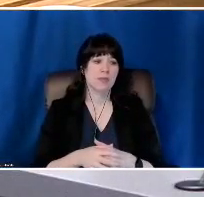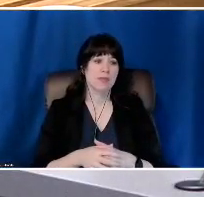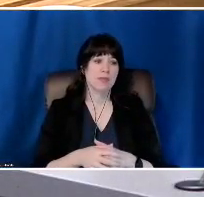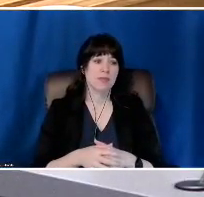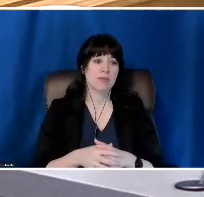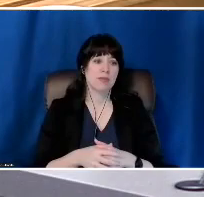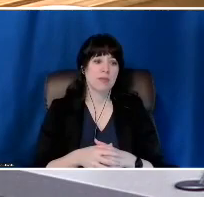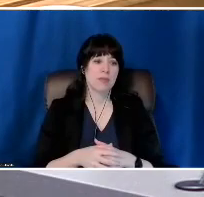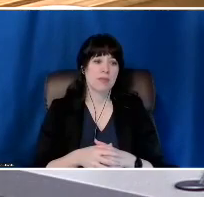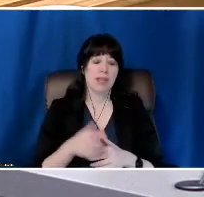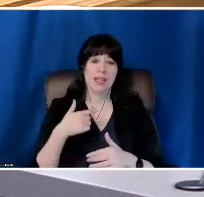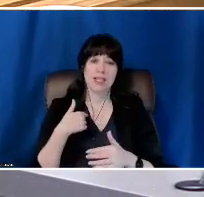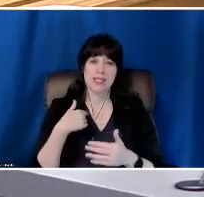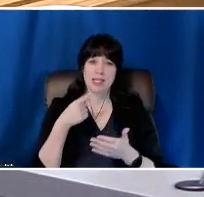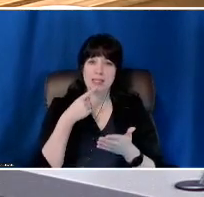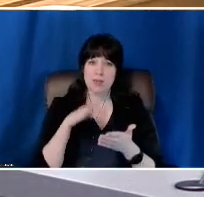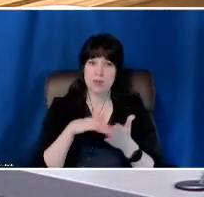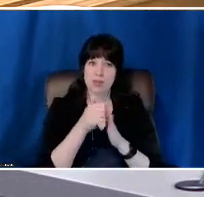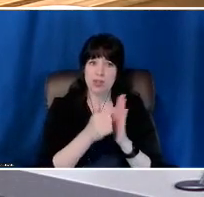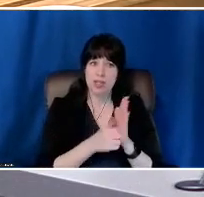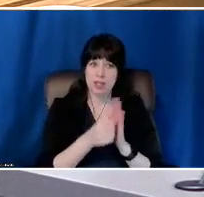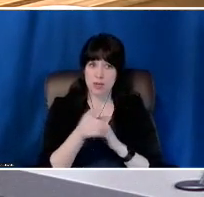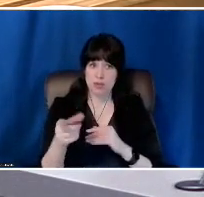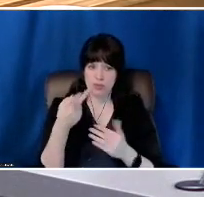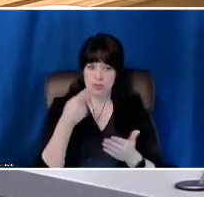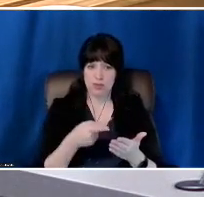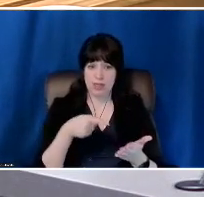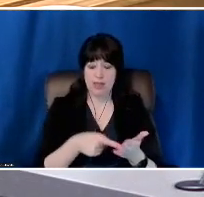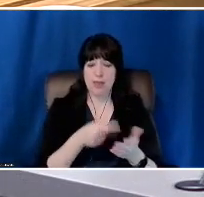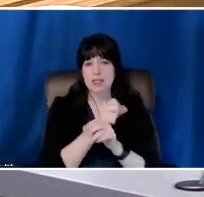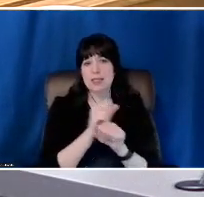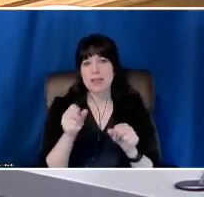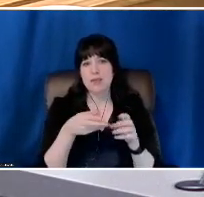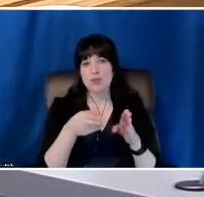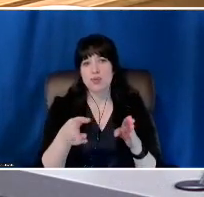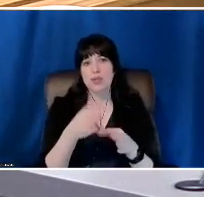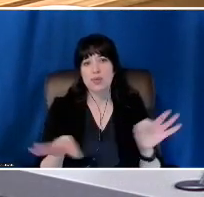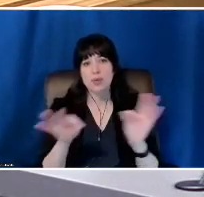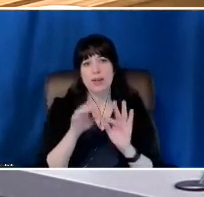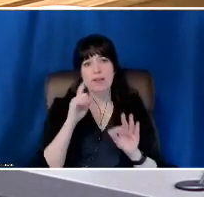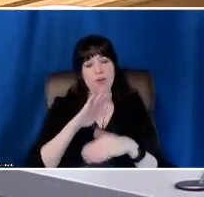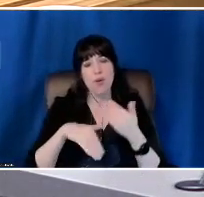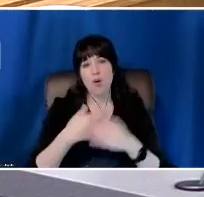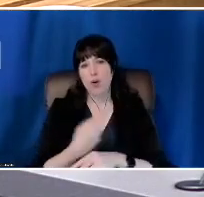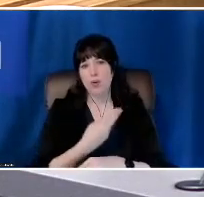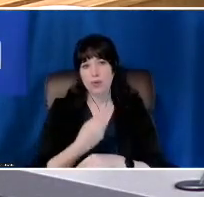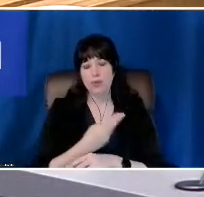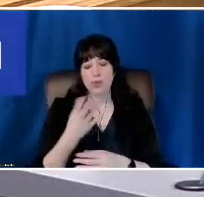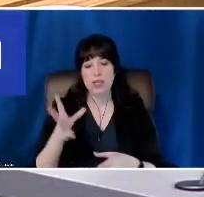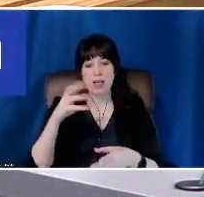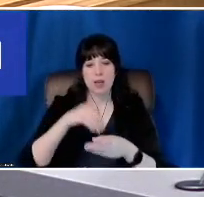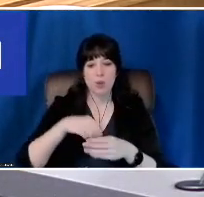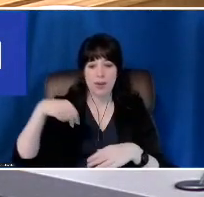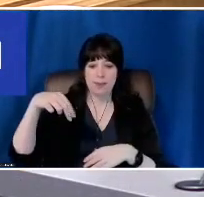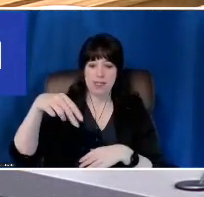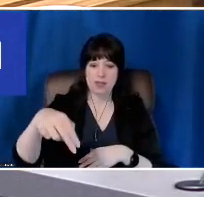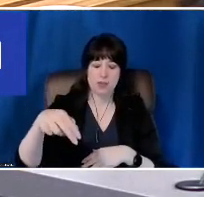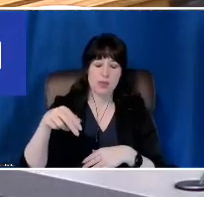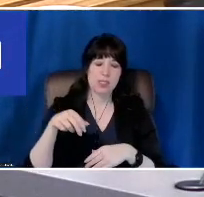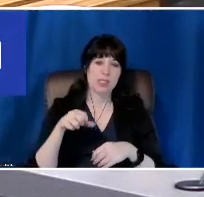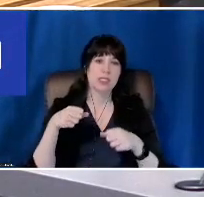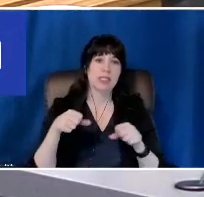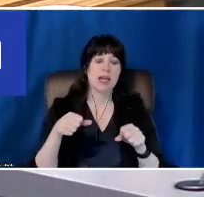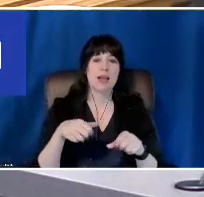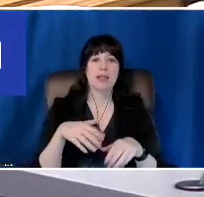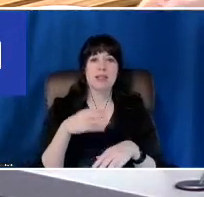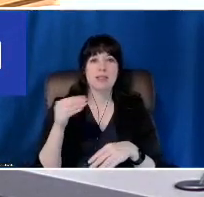as I stated on the agendas that you have before you, that safe streets are critical for all users, including pedestrians, cyclists, and motorists. Deaths on